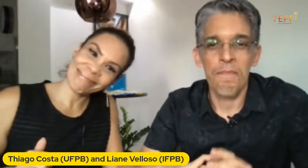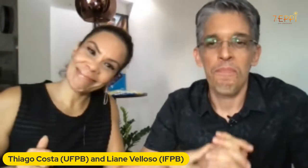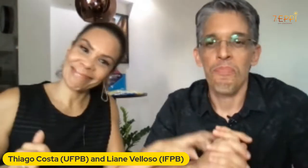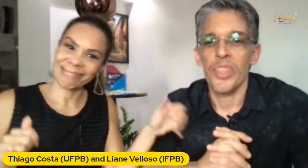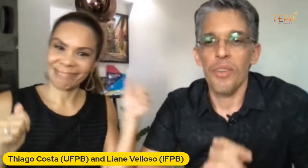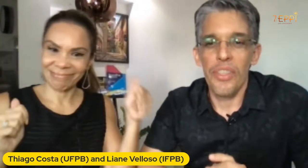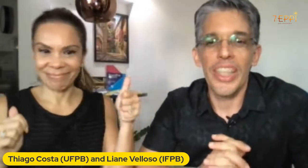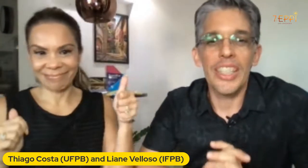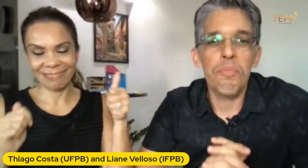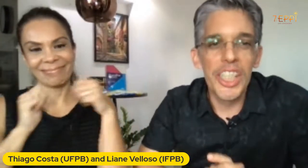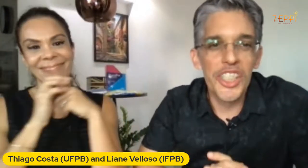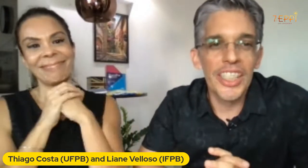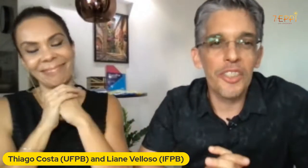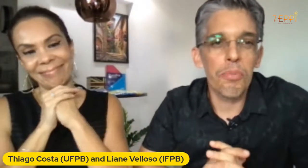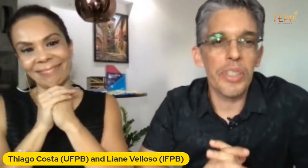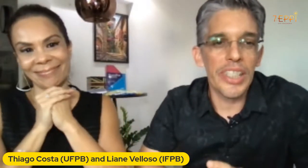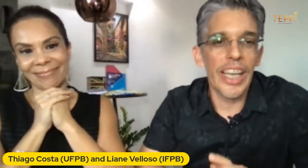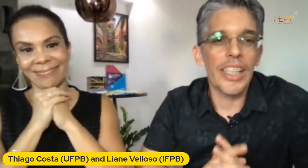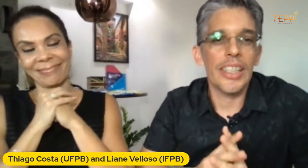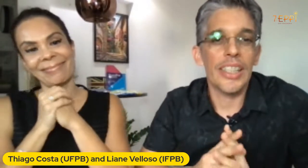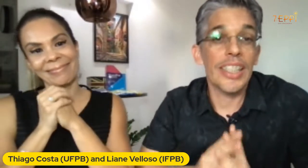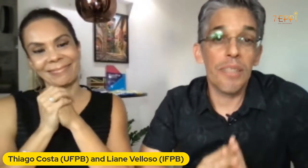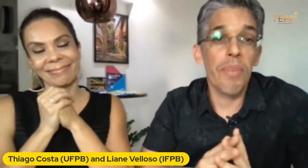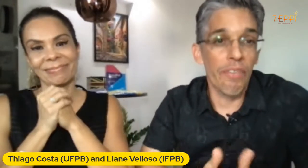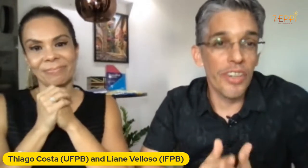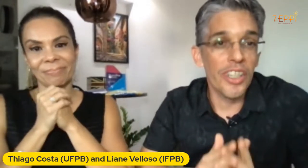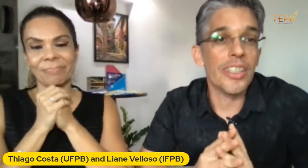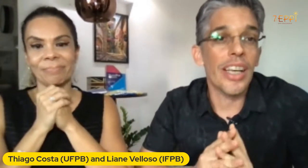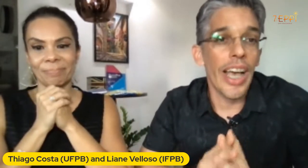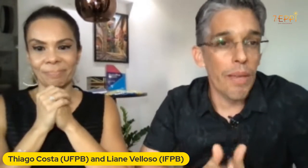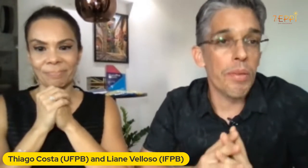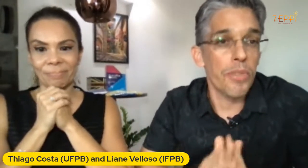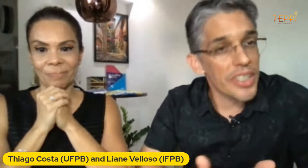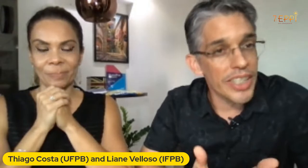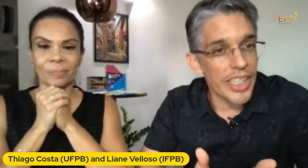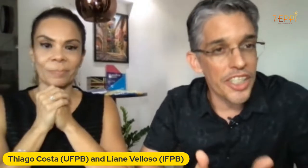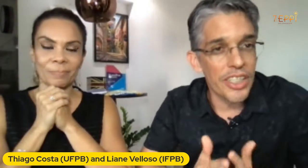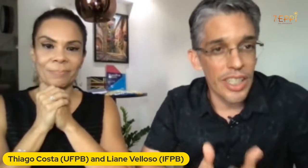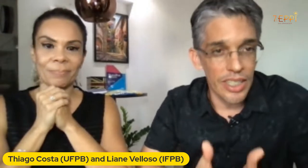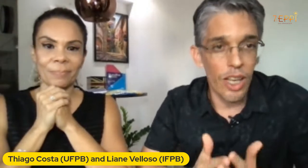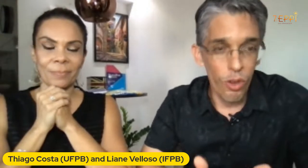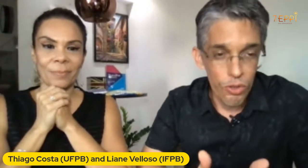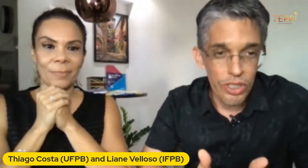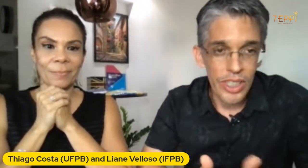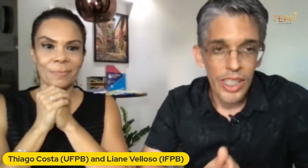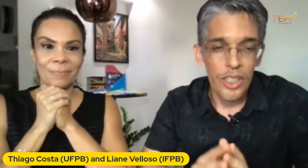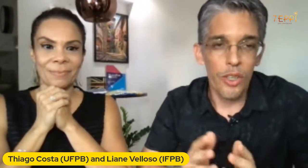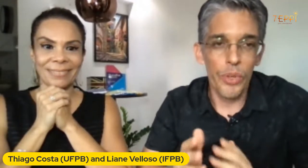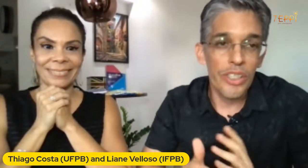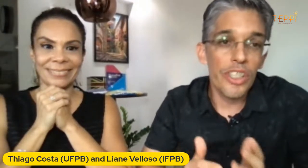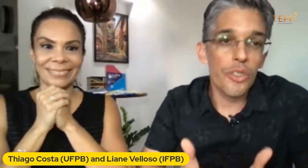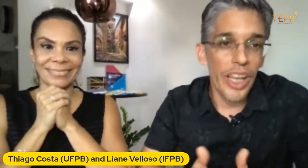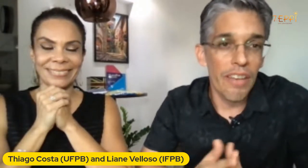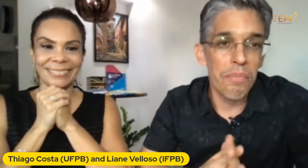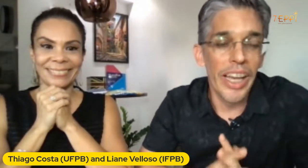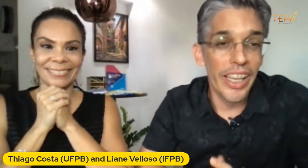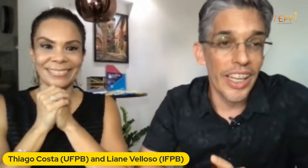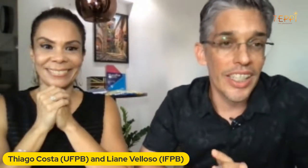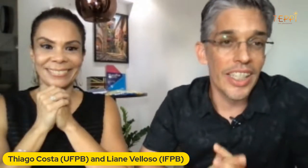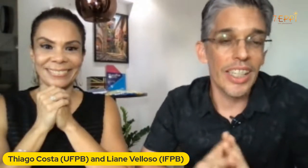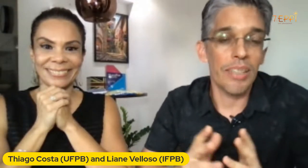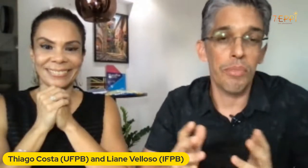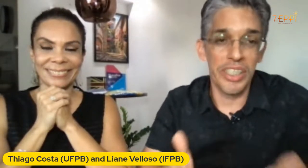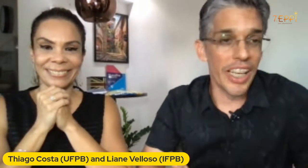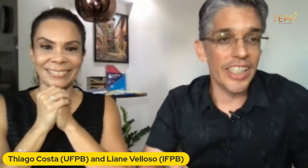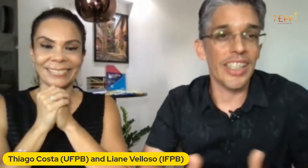me with this mission to present. This is my first EPPI presentation as a host, so we used it to have